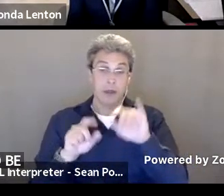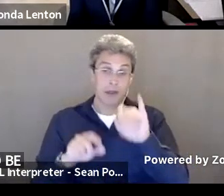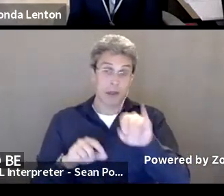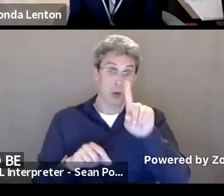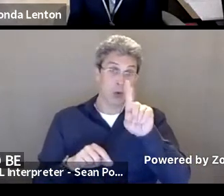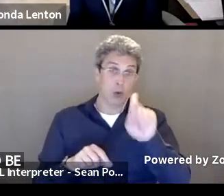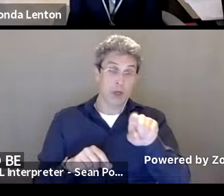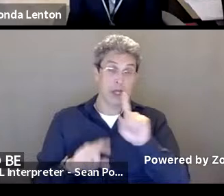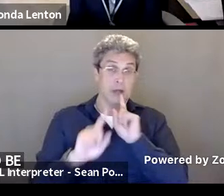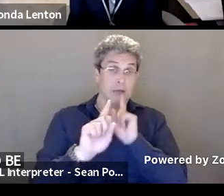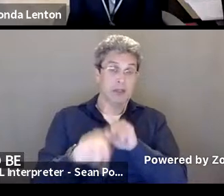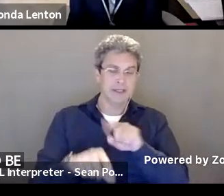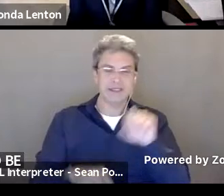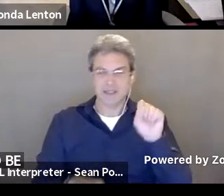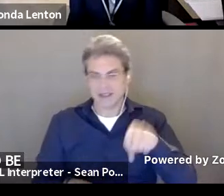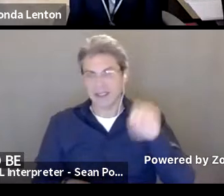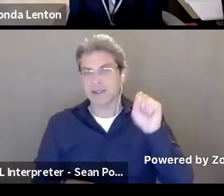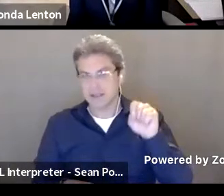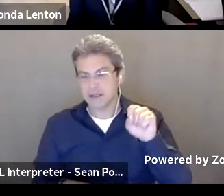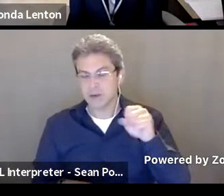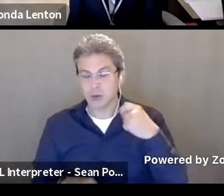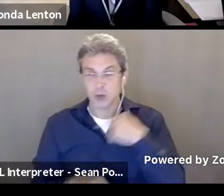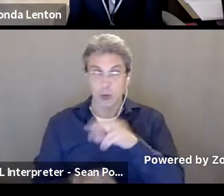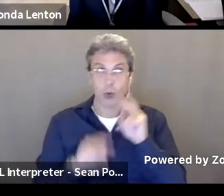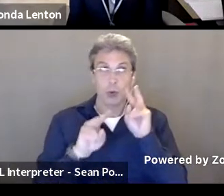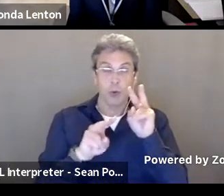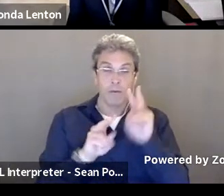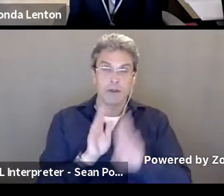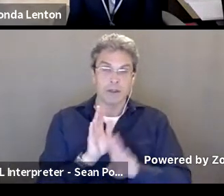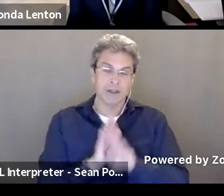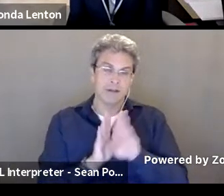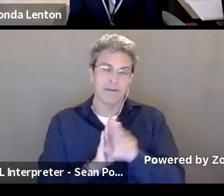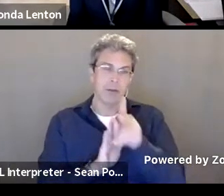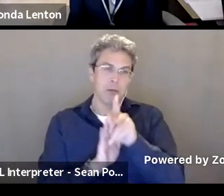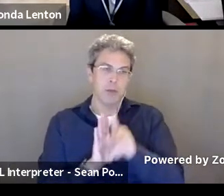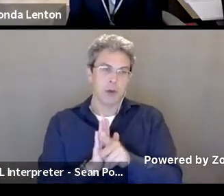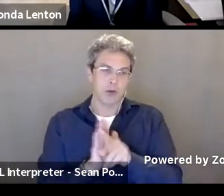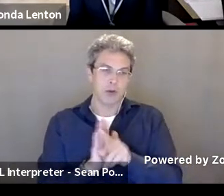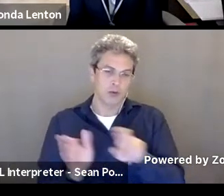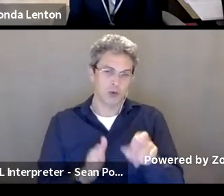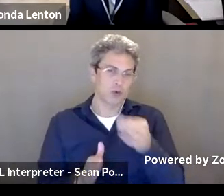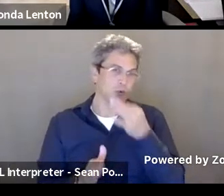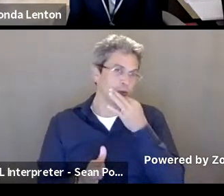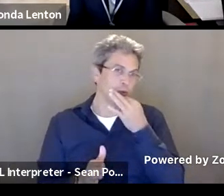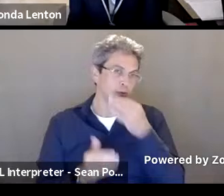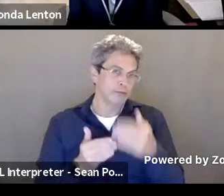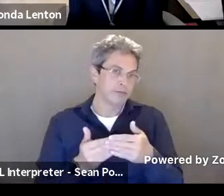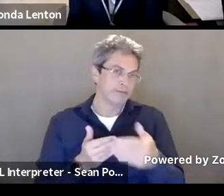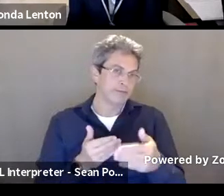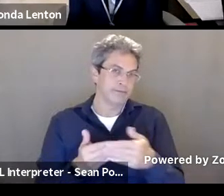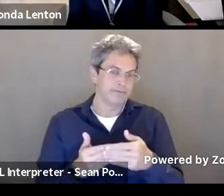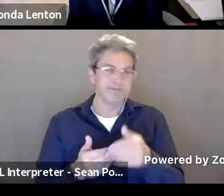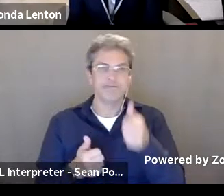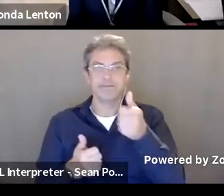that, and look forward to bringing forth a policy in the near future. Thank